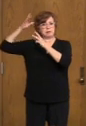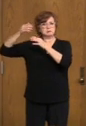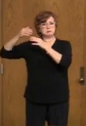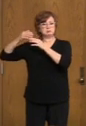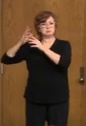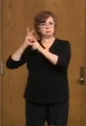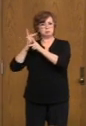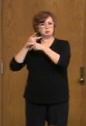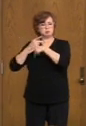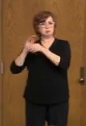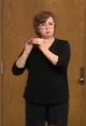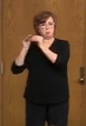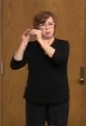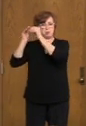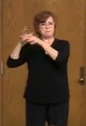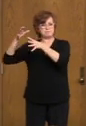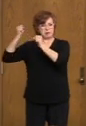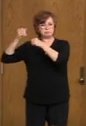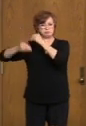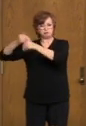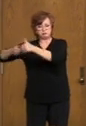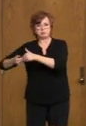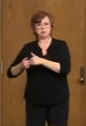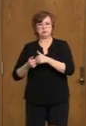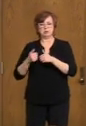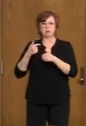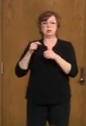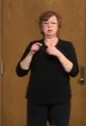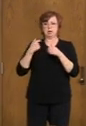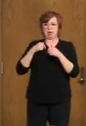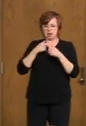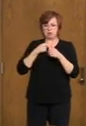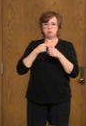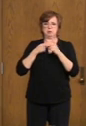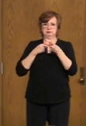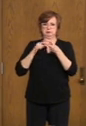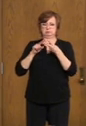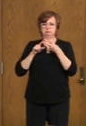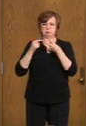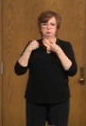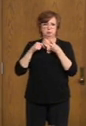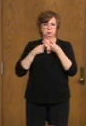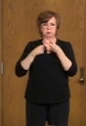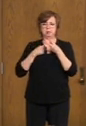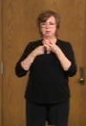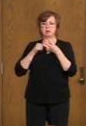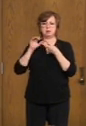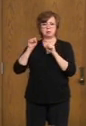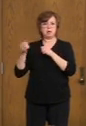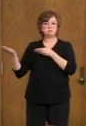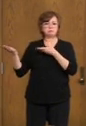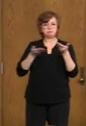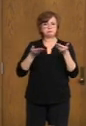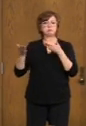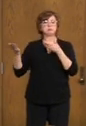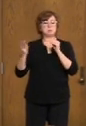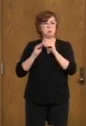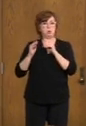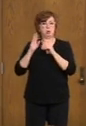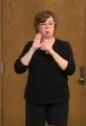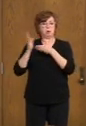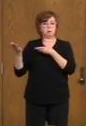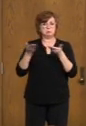immunization team is trying to be as nimble as possible, knowing that we could, at any time through the pandemic receive more vaccine, but also, as we've seen today